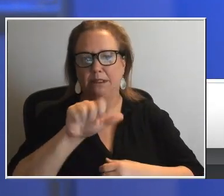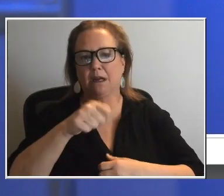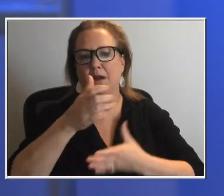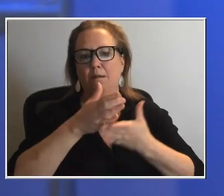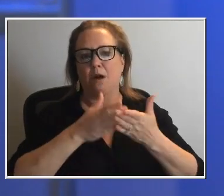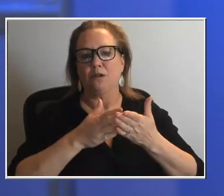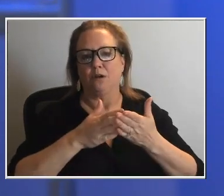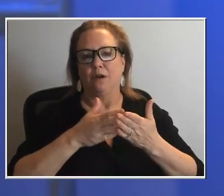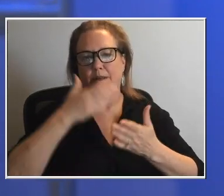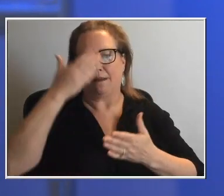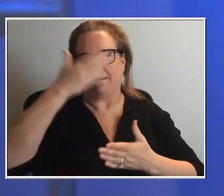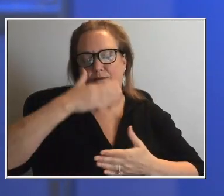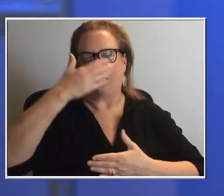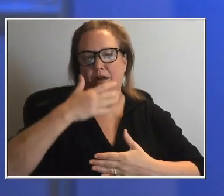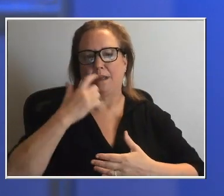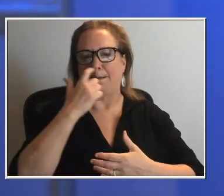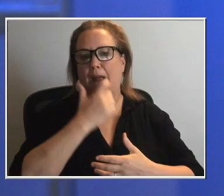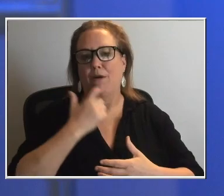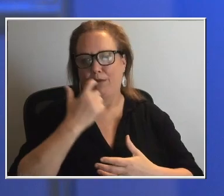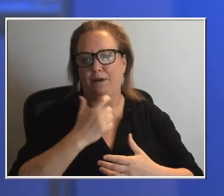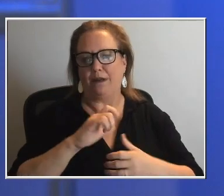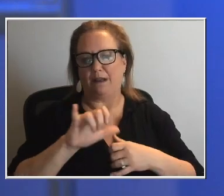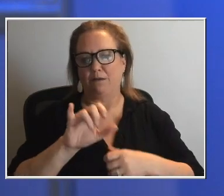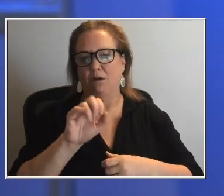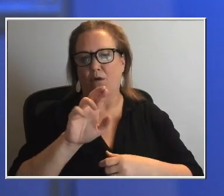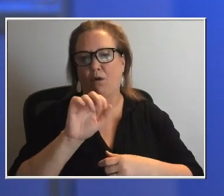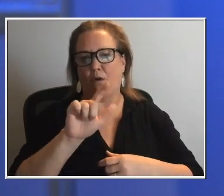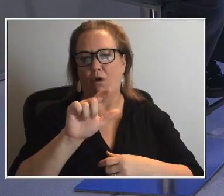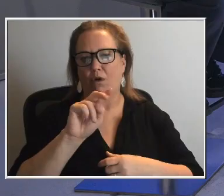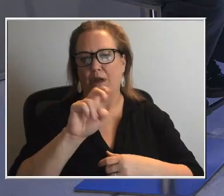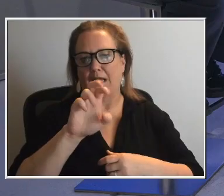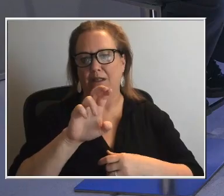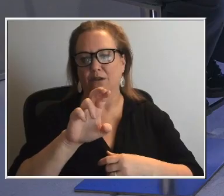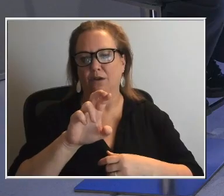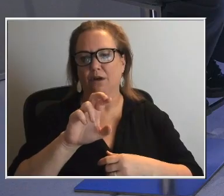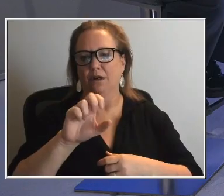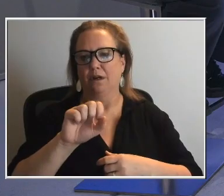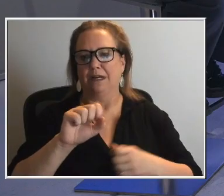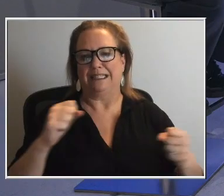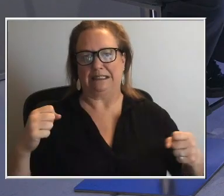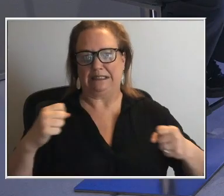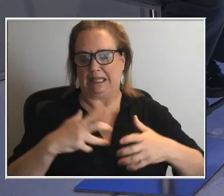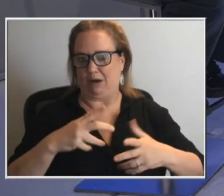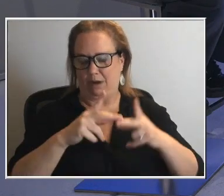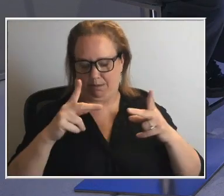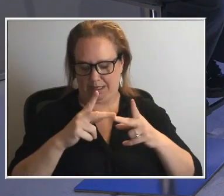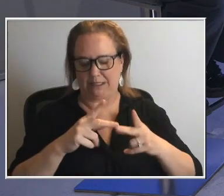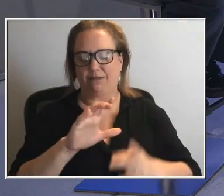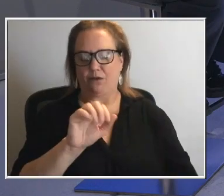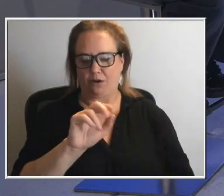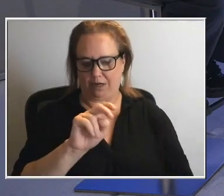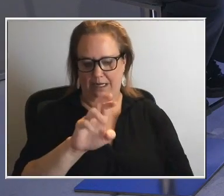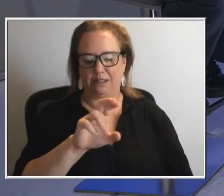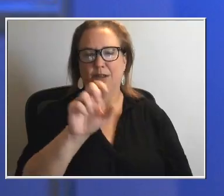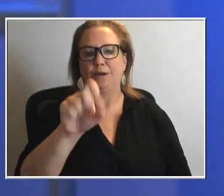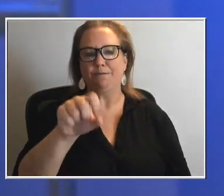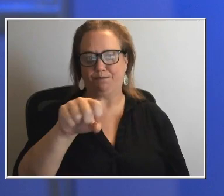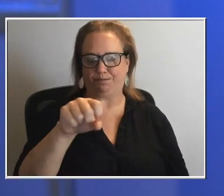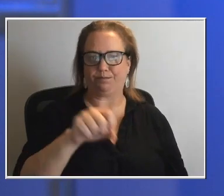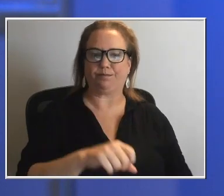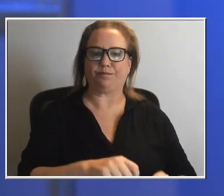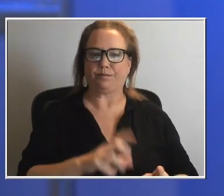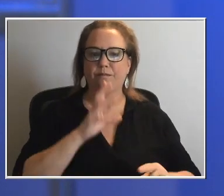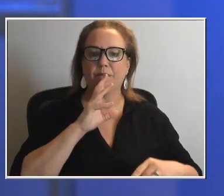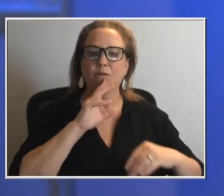of the mouth, and this was considered an oral cancer, a tongue cancer. A scary place to have cancer? Yes, and actually, as we were talking